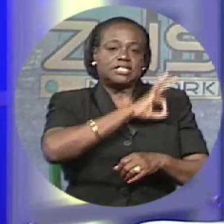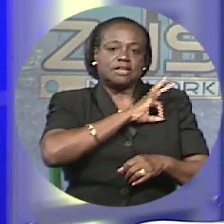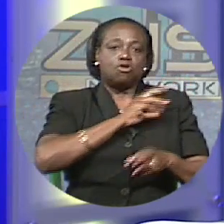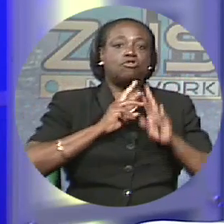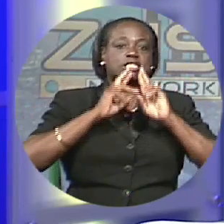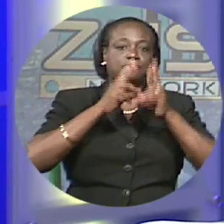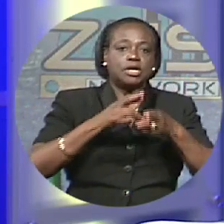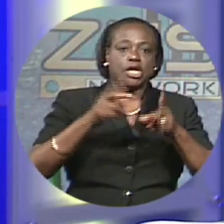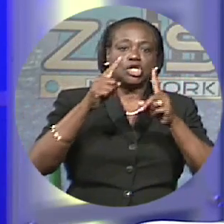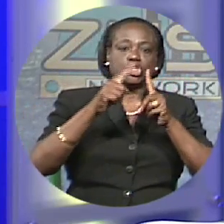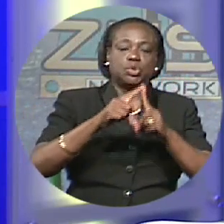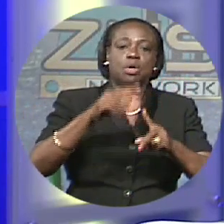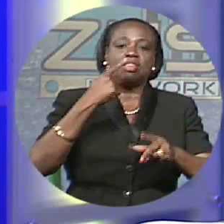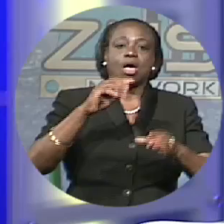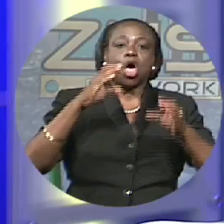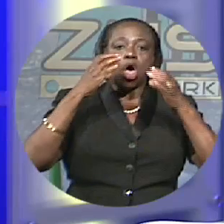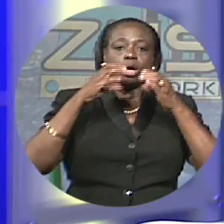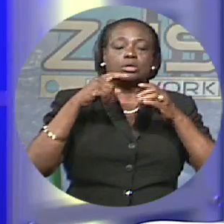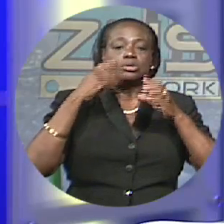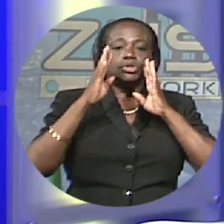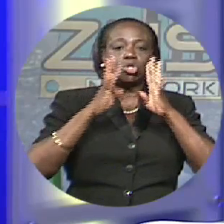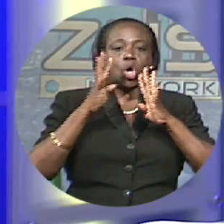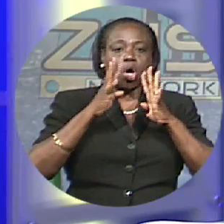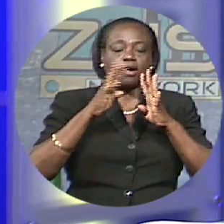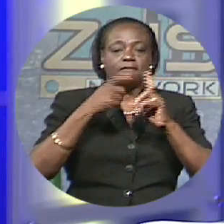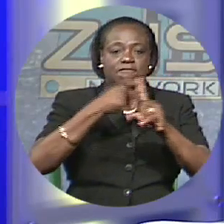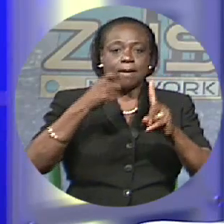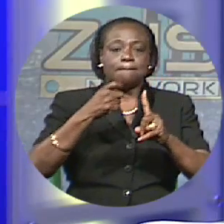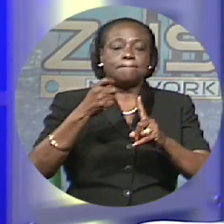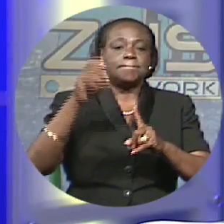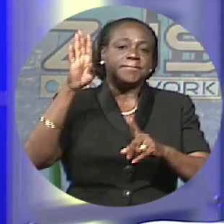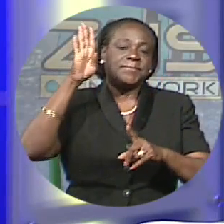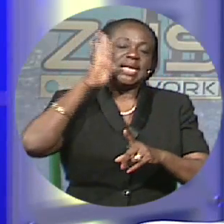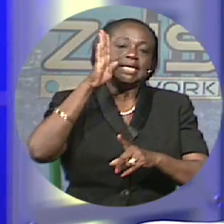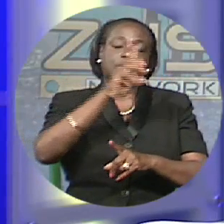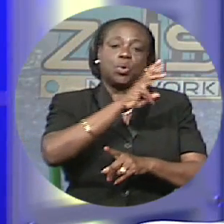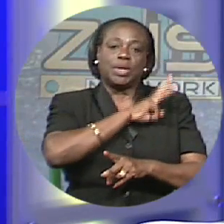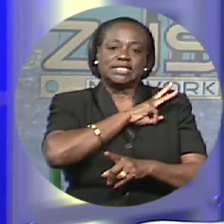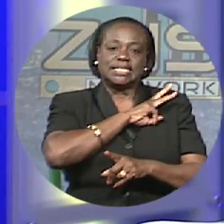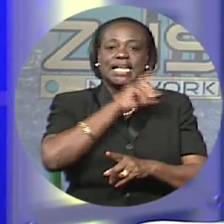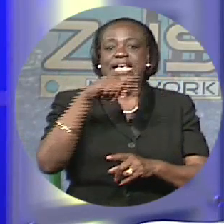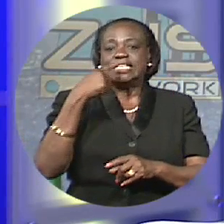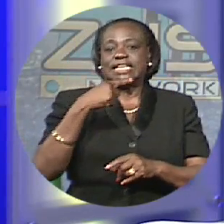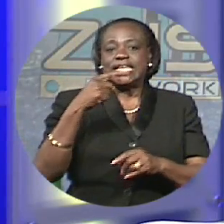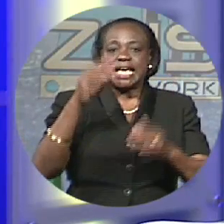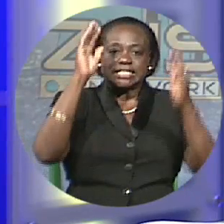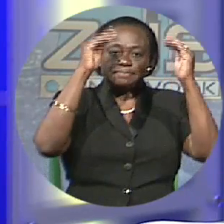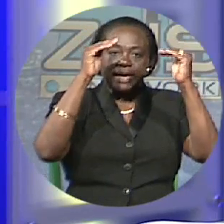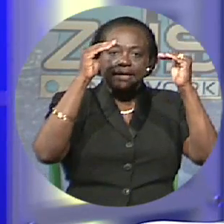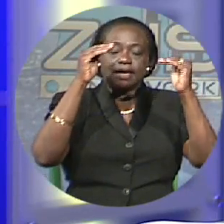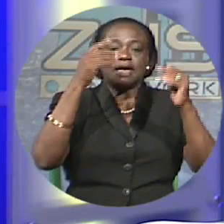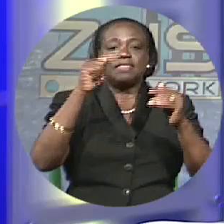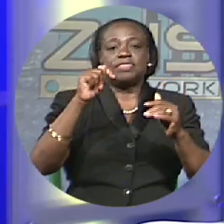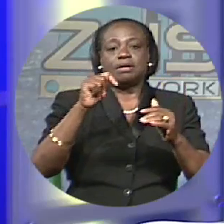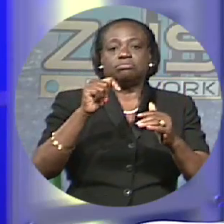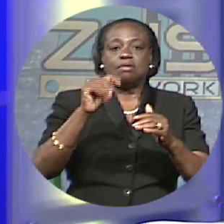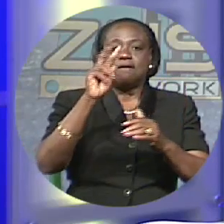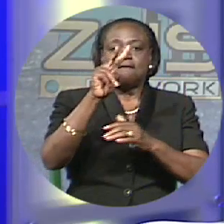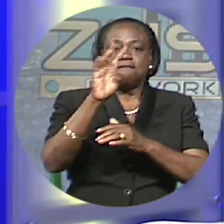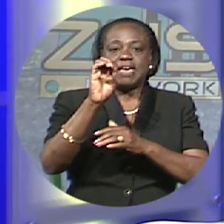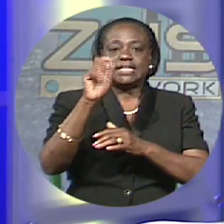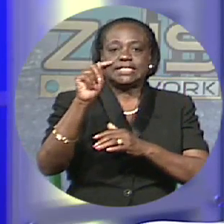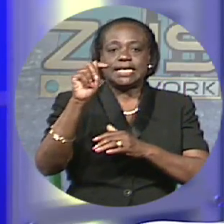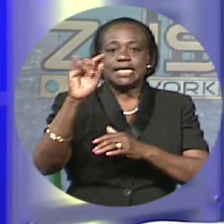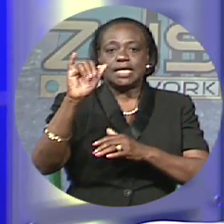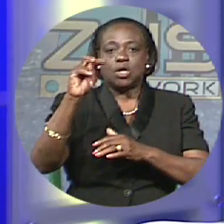to those comments made by BUT President Belinda Wilson, stating that he expects the vetting process to be completed this week and will not place a